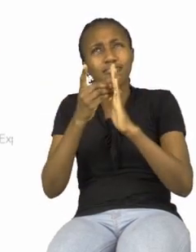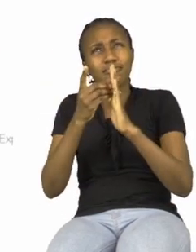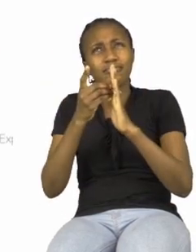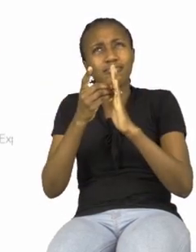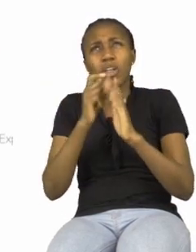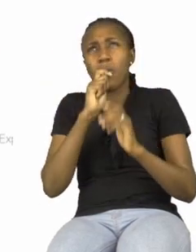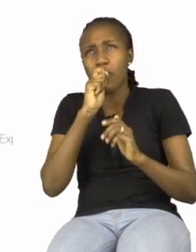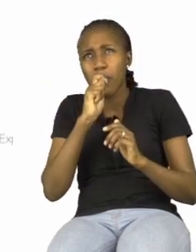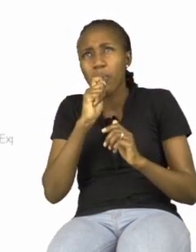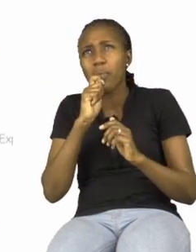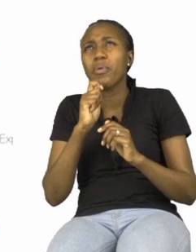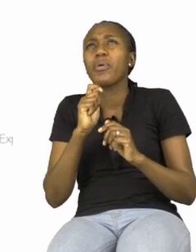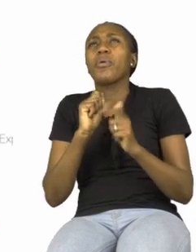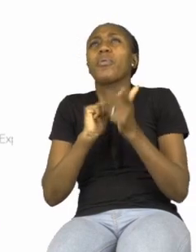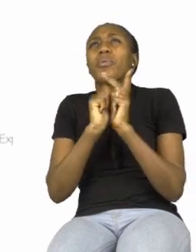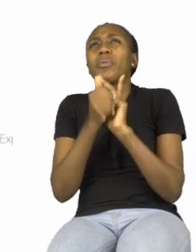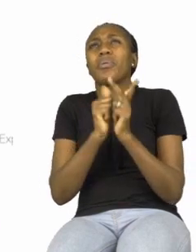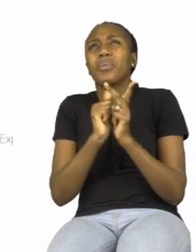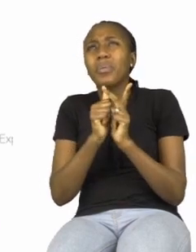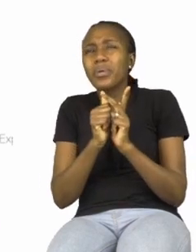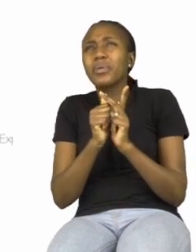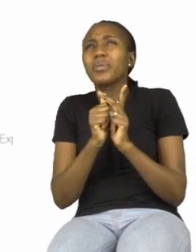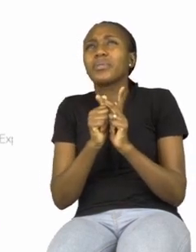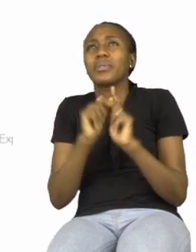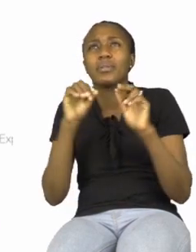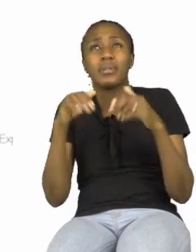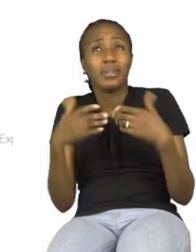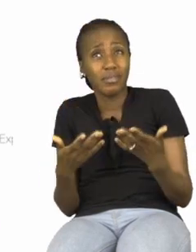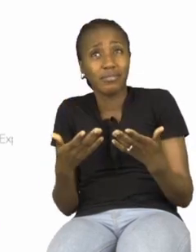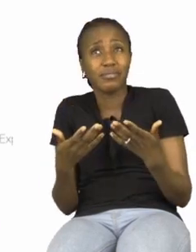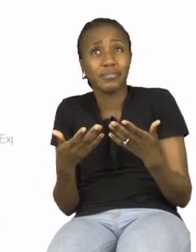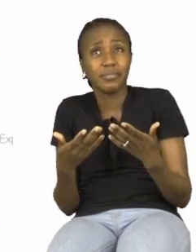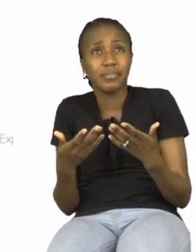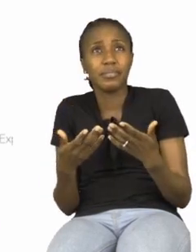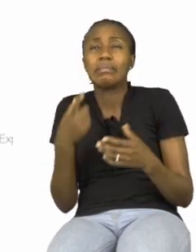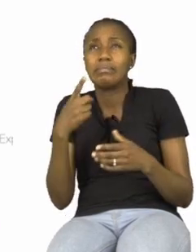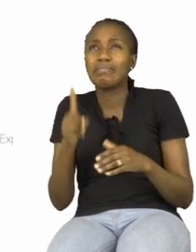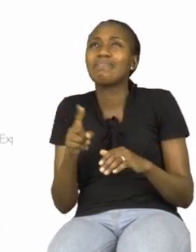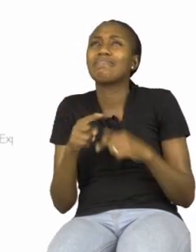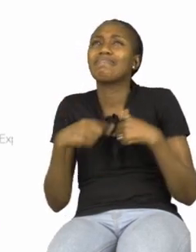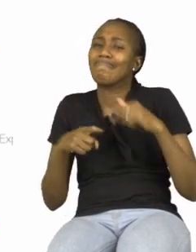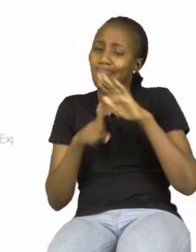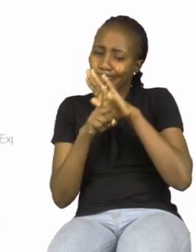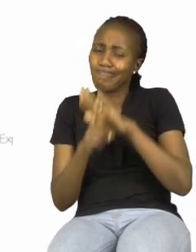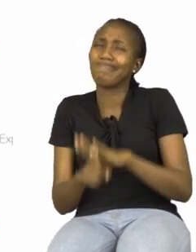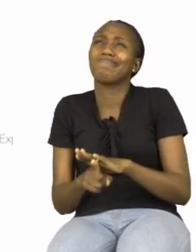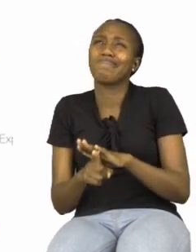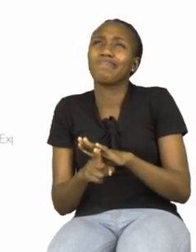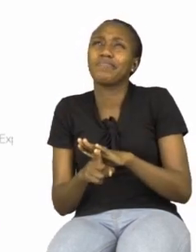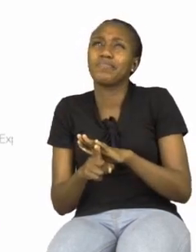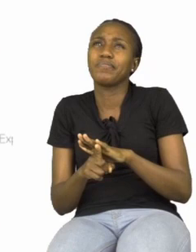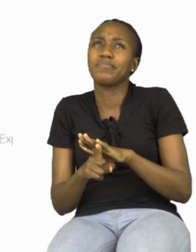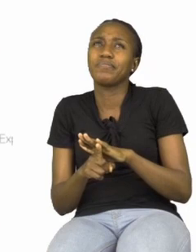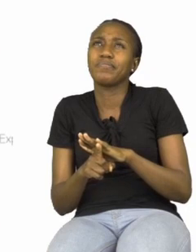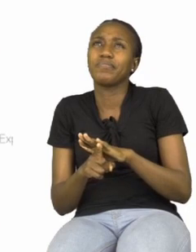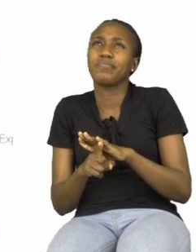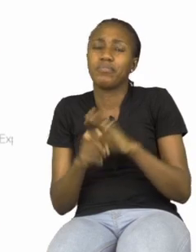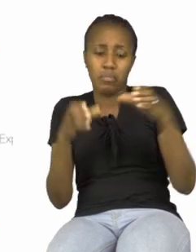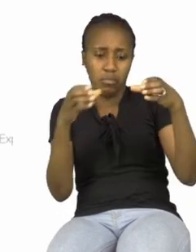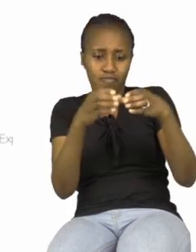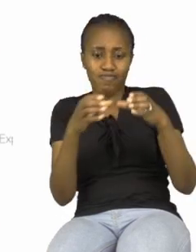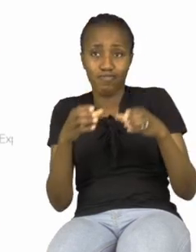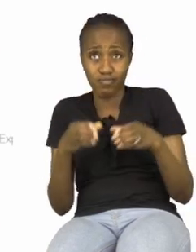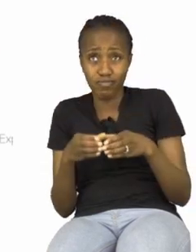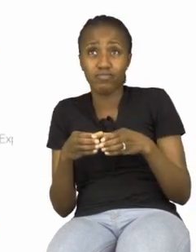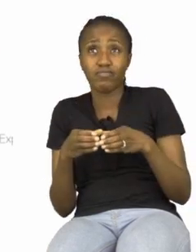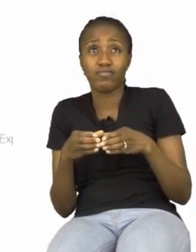umpires, players at youth in all of the regions. But we depend on our clubs,